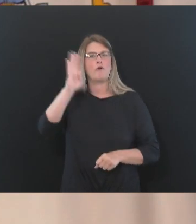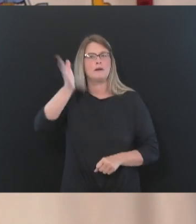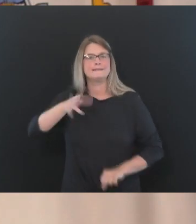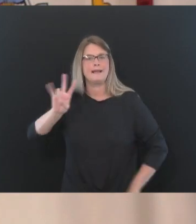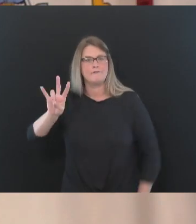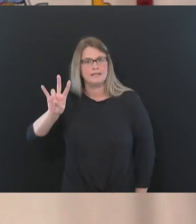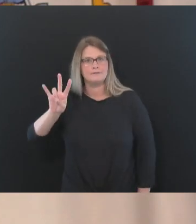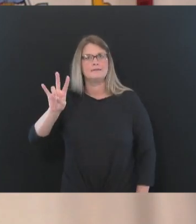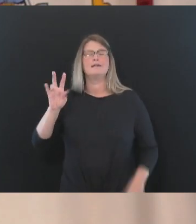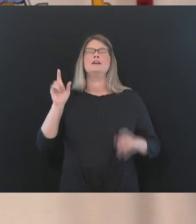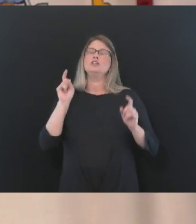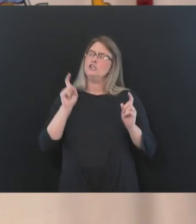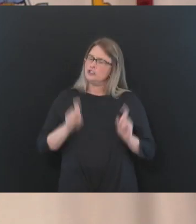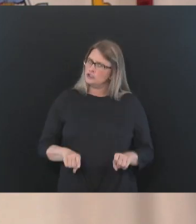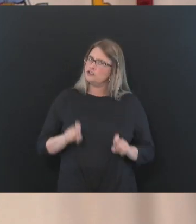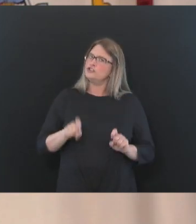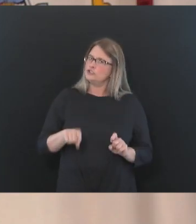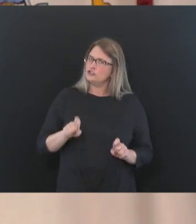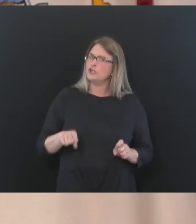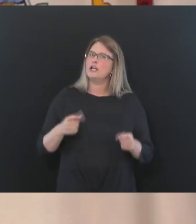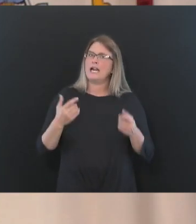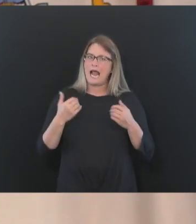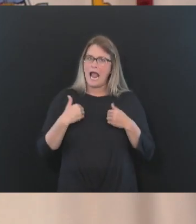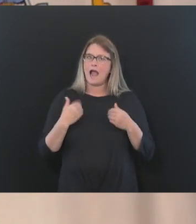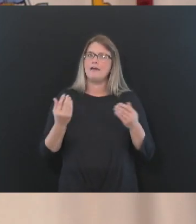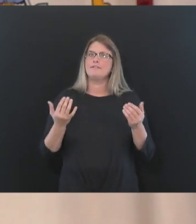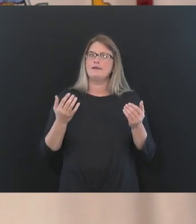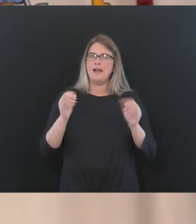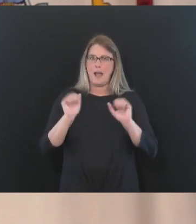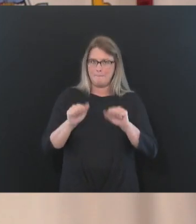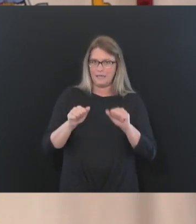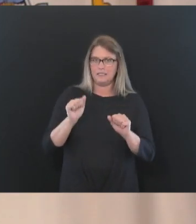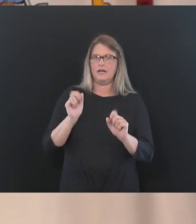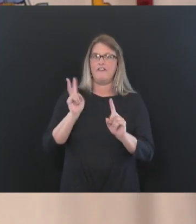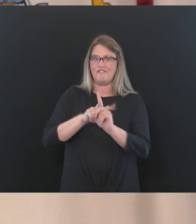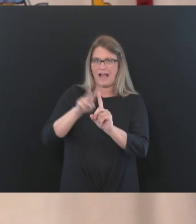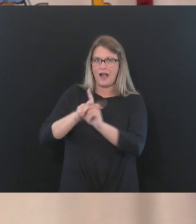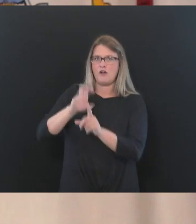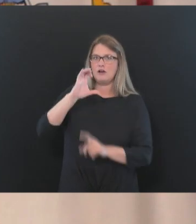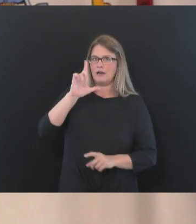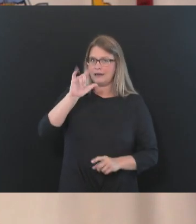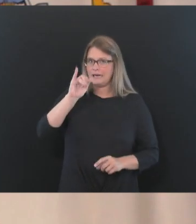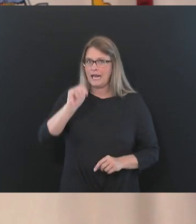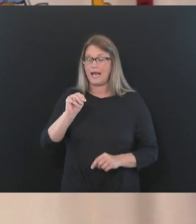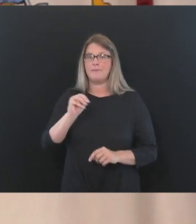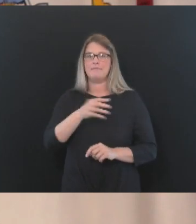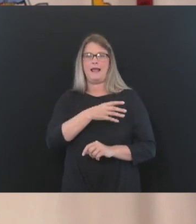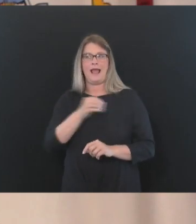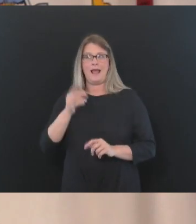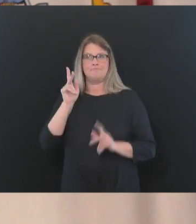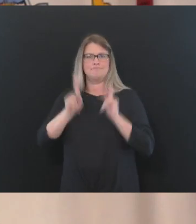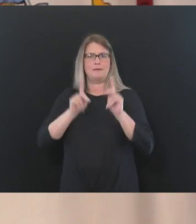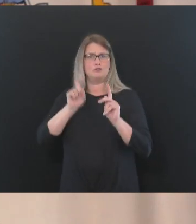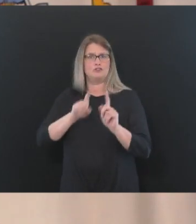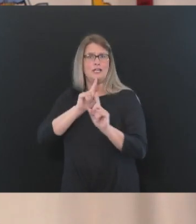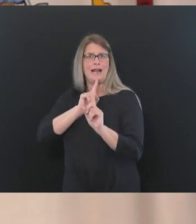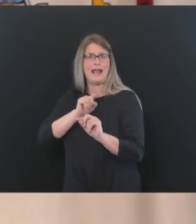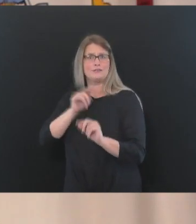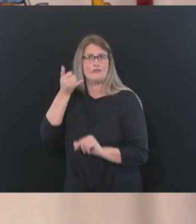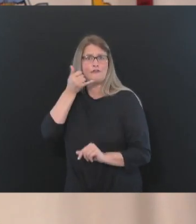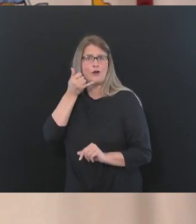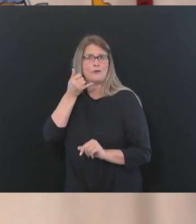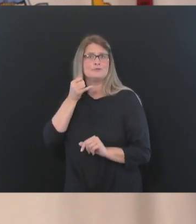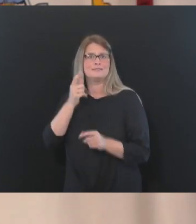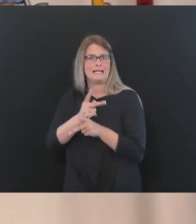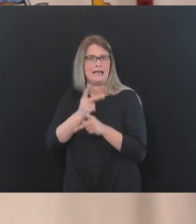we should get these claims taken care of and the phones answered and your questions taken care of as